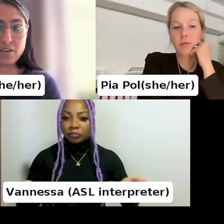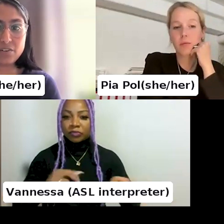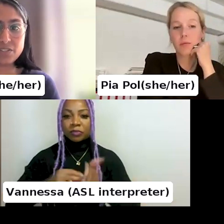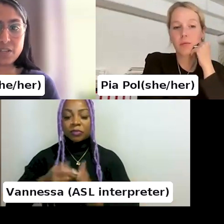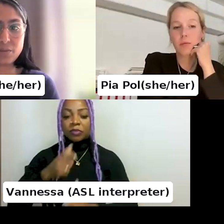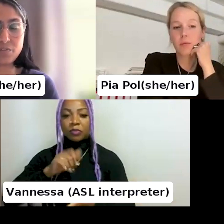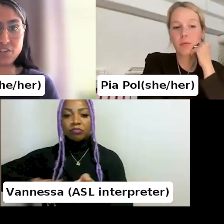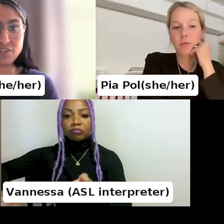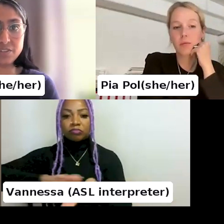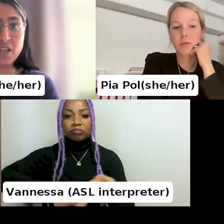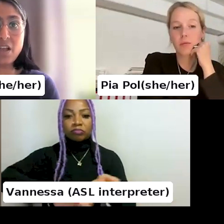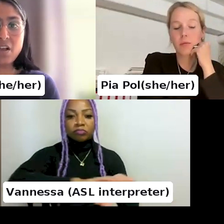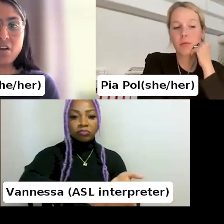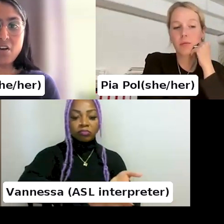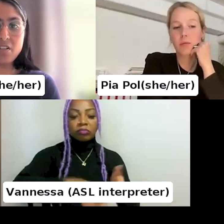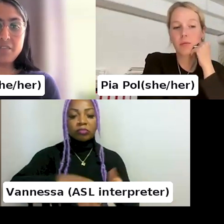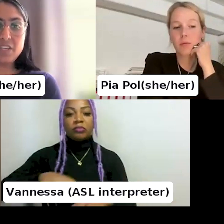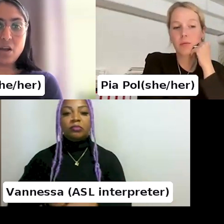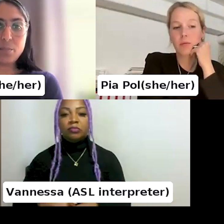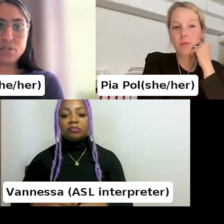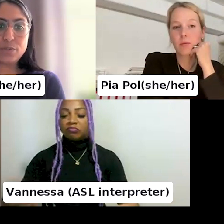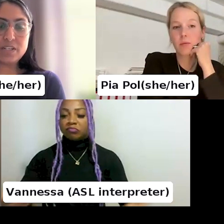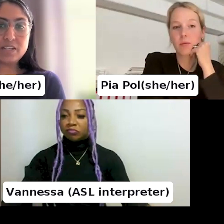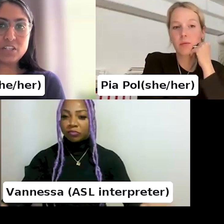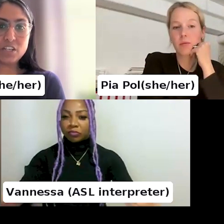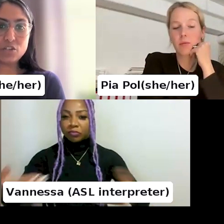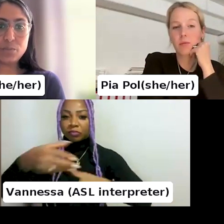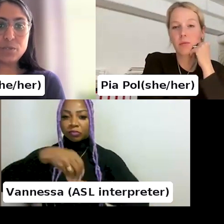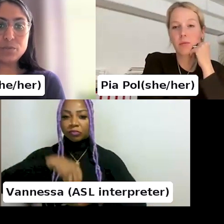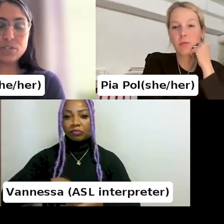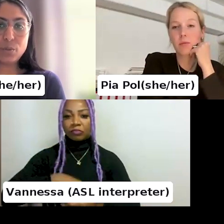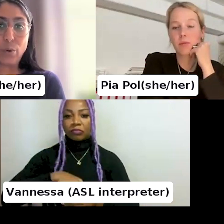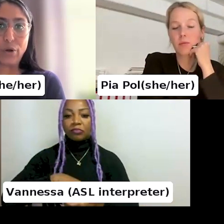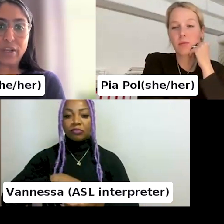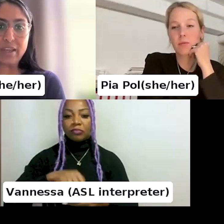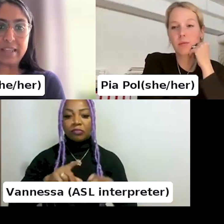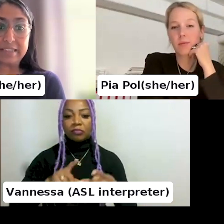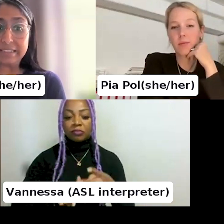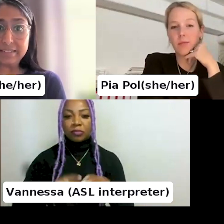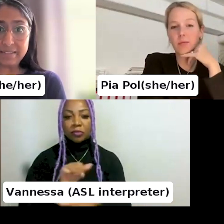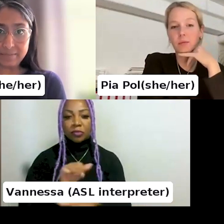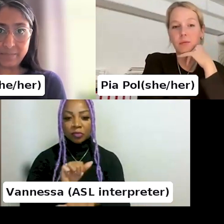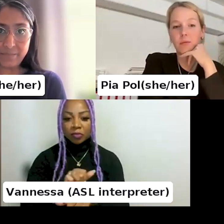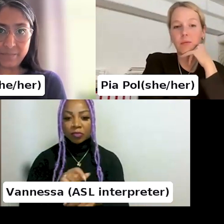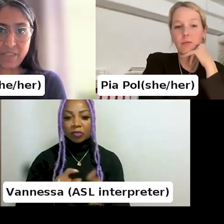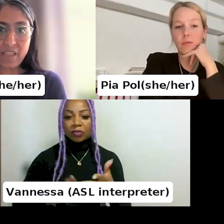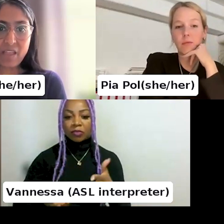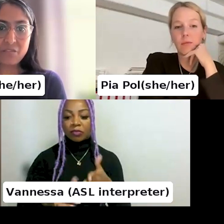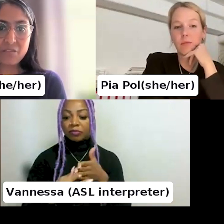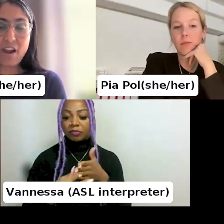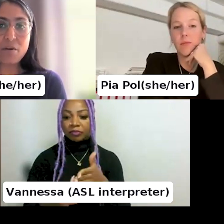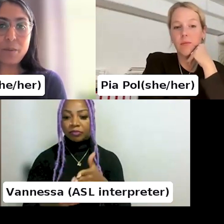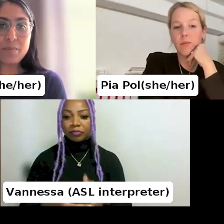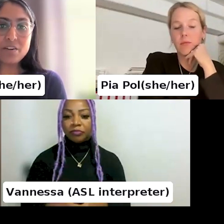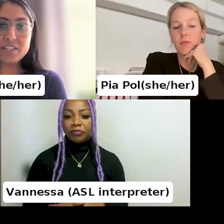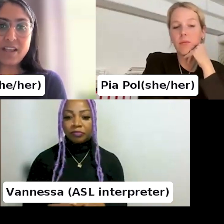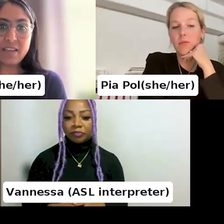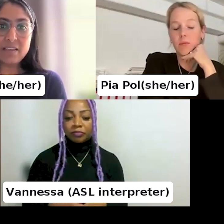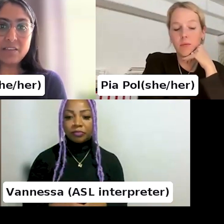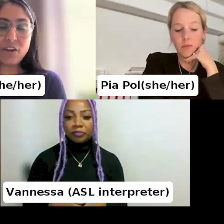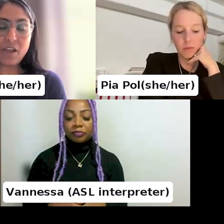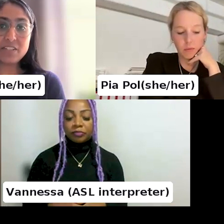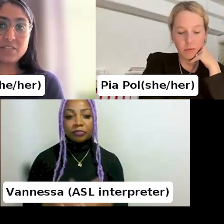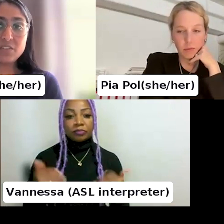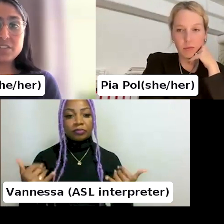creators and professionals all have the opportunity to contribute, work, and lead. For our webinar